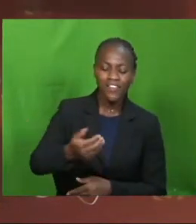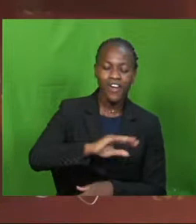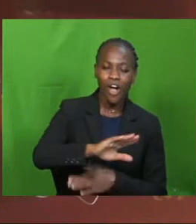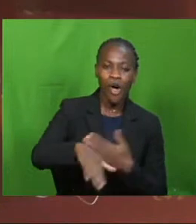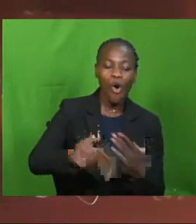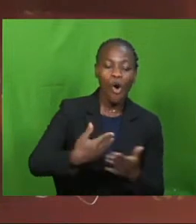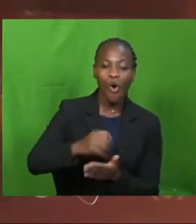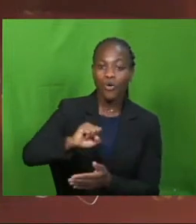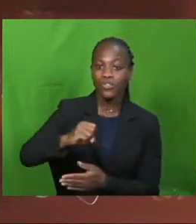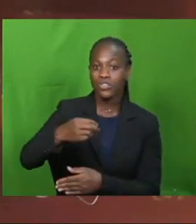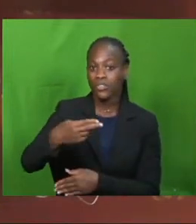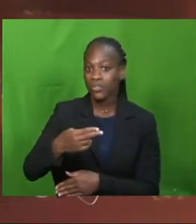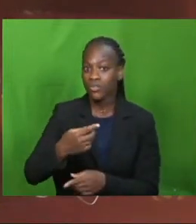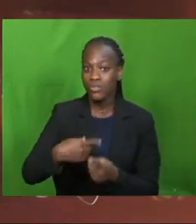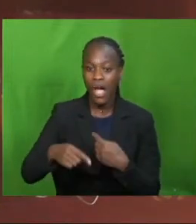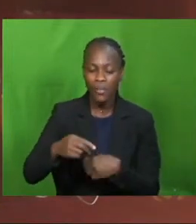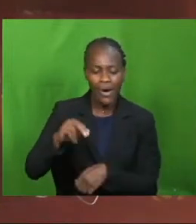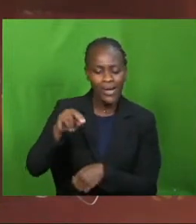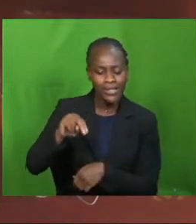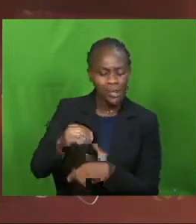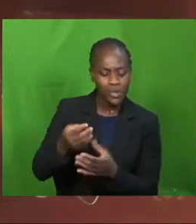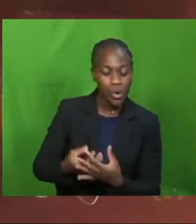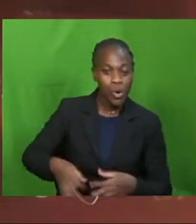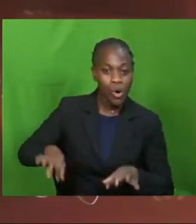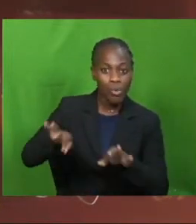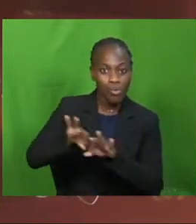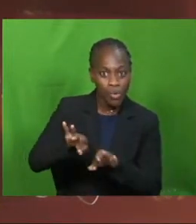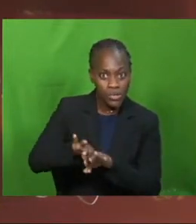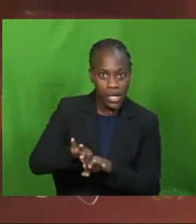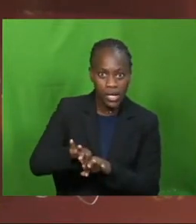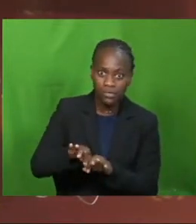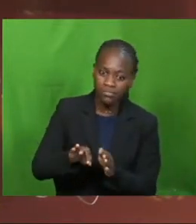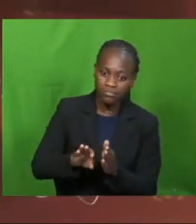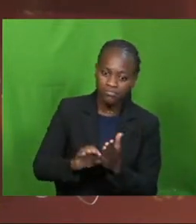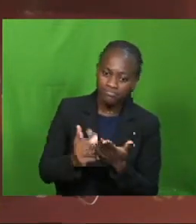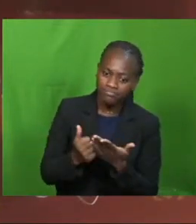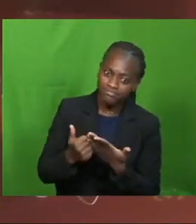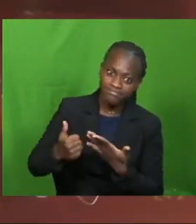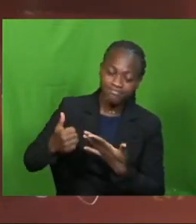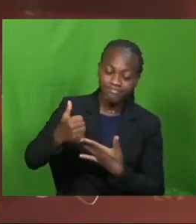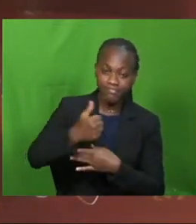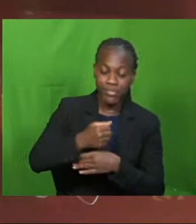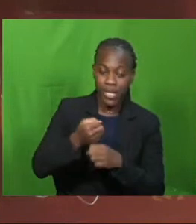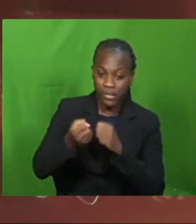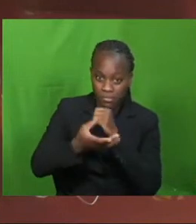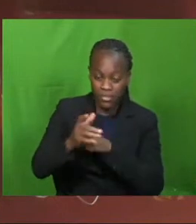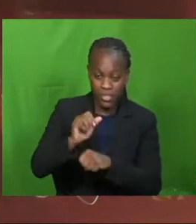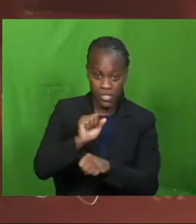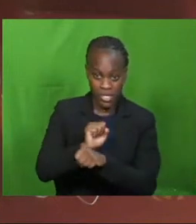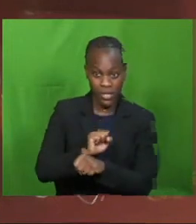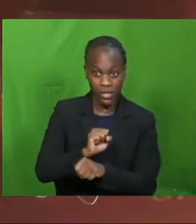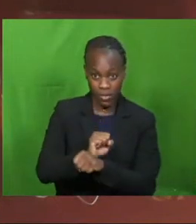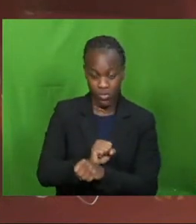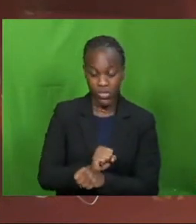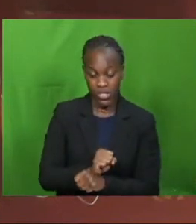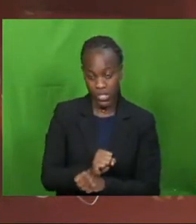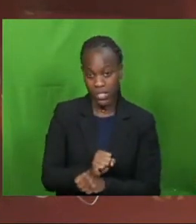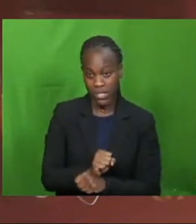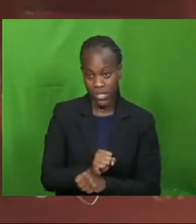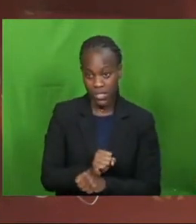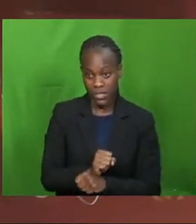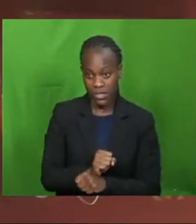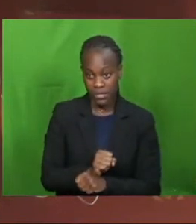and then about the need to improve the quality of work in the media. Now let's put our money where our mouth is. And so to our colleagues in